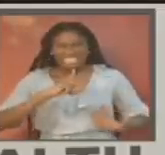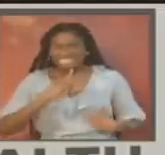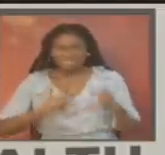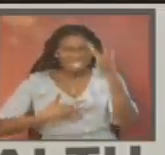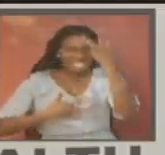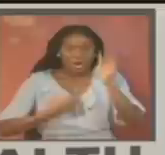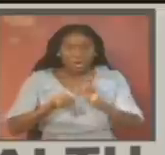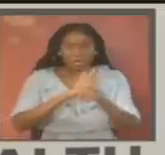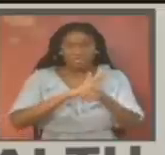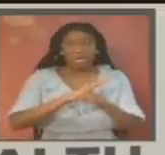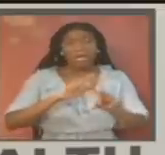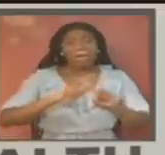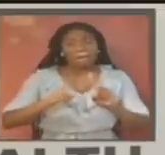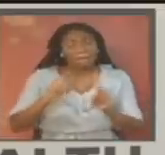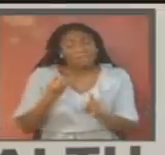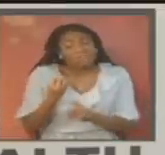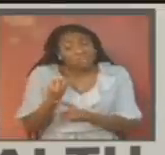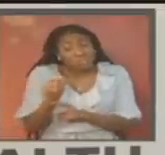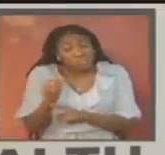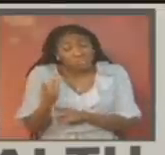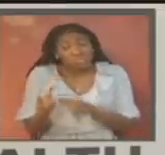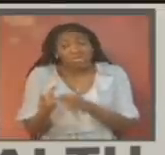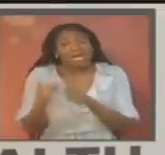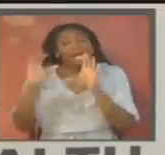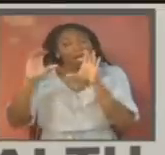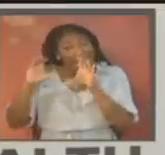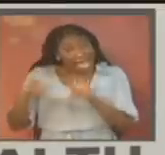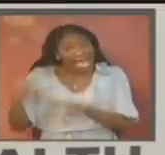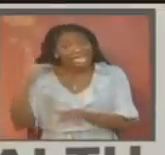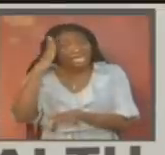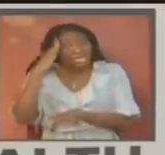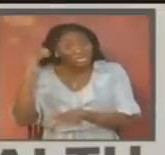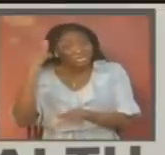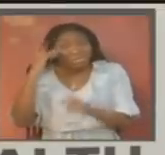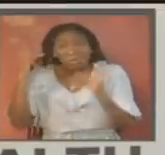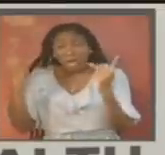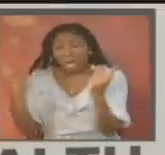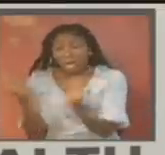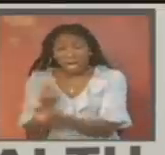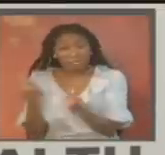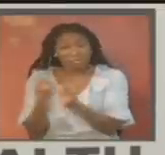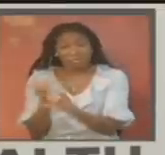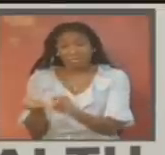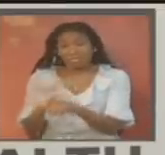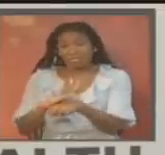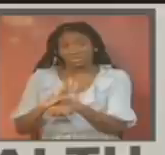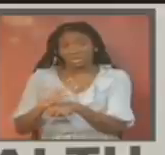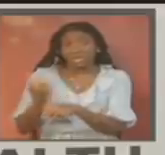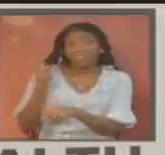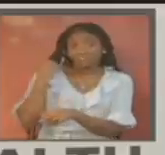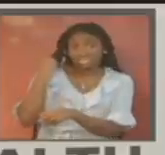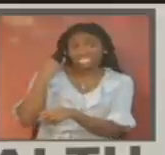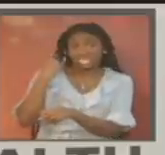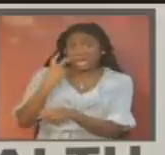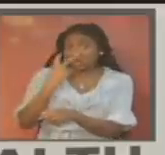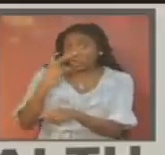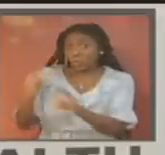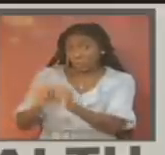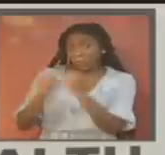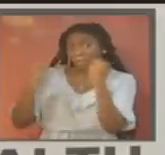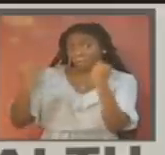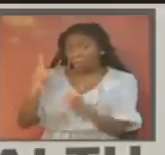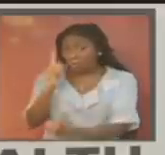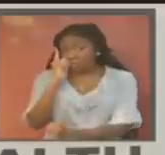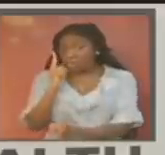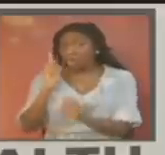to hospital with severe COVID, so it's not unusual. We have had a case recently in the newspaper, and the thing is that the risk factors are less